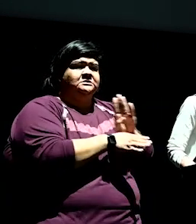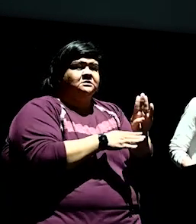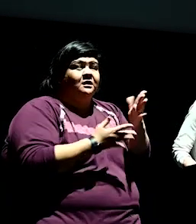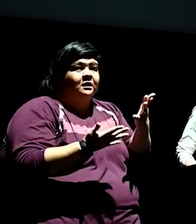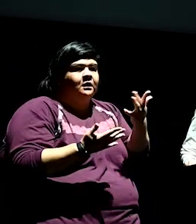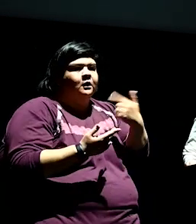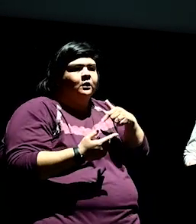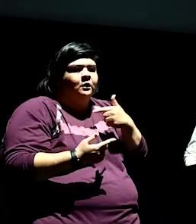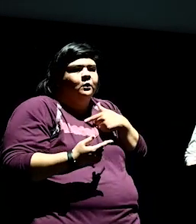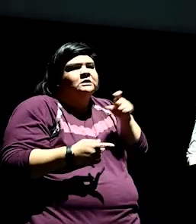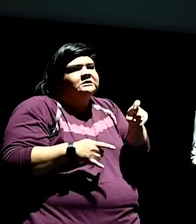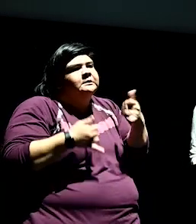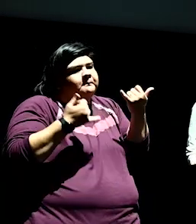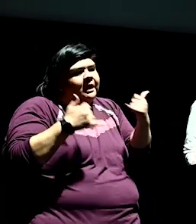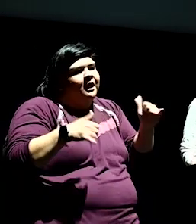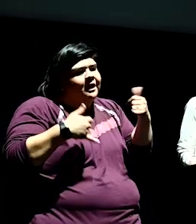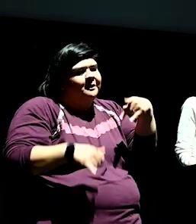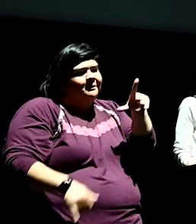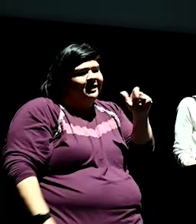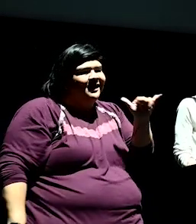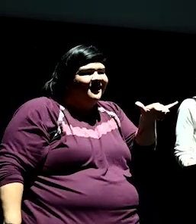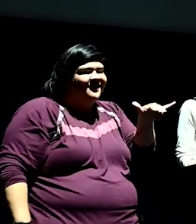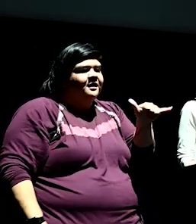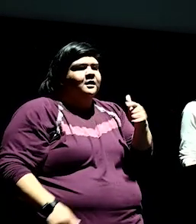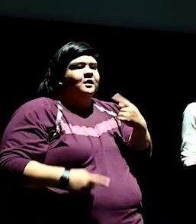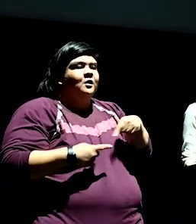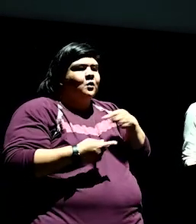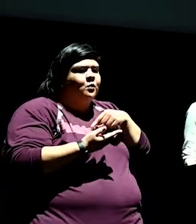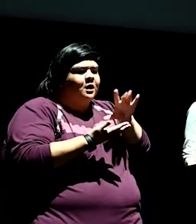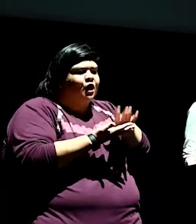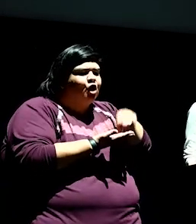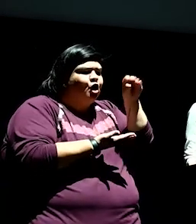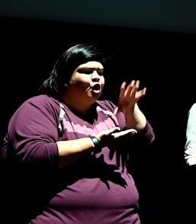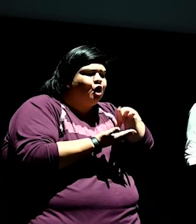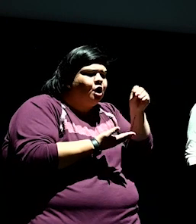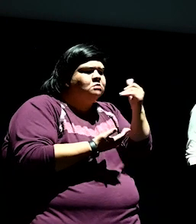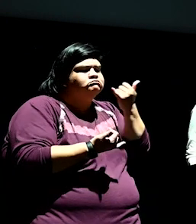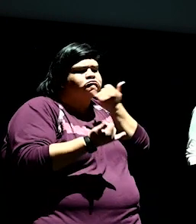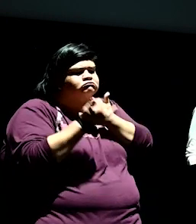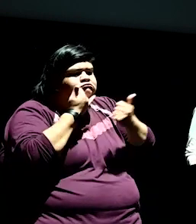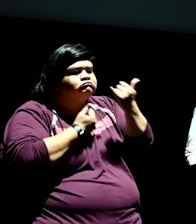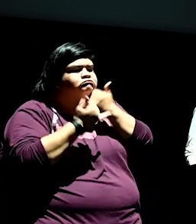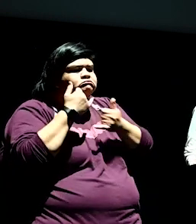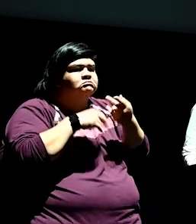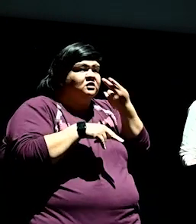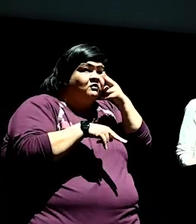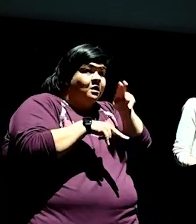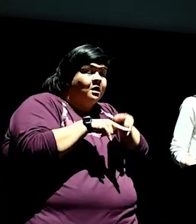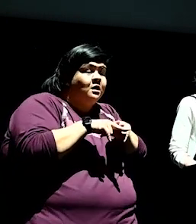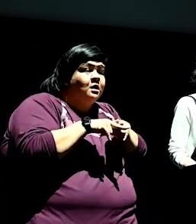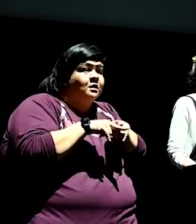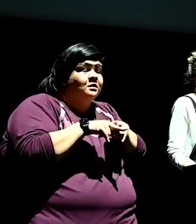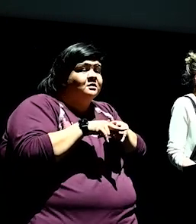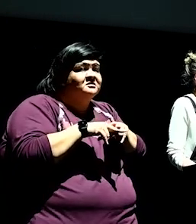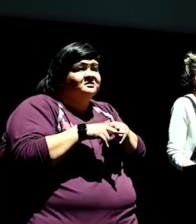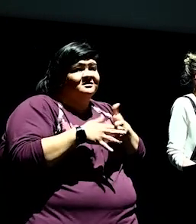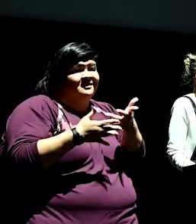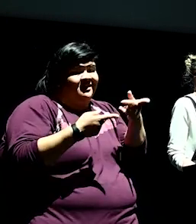play. So much is learned, so much mistakes happen, fun happens,